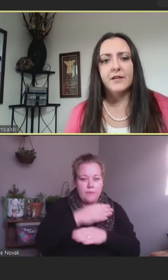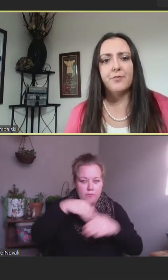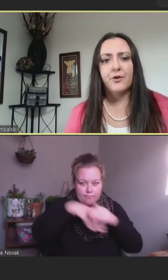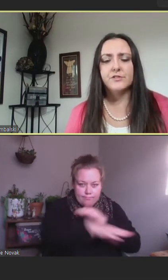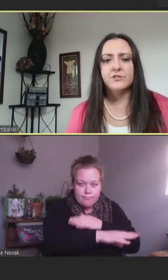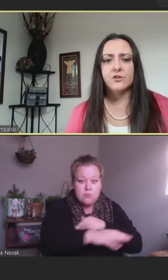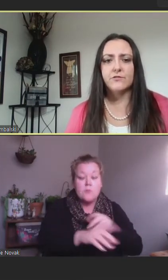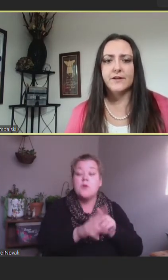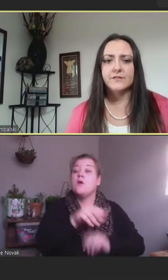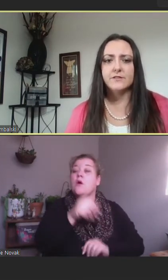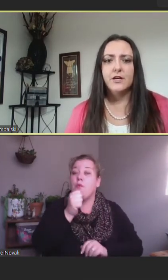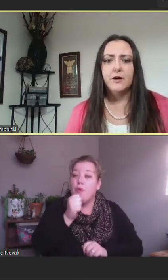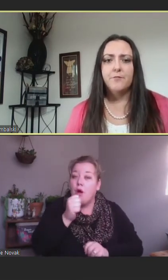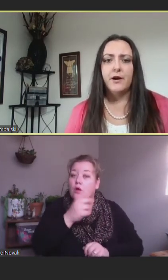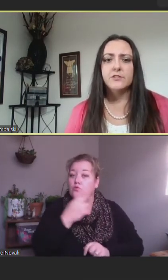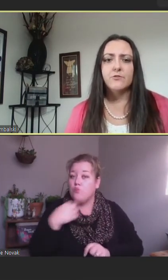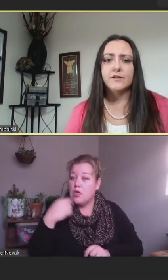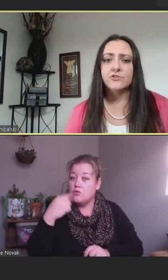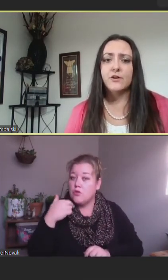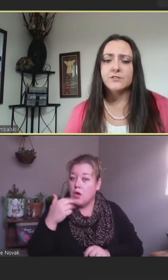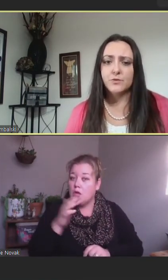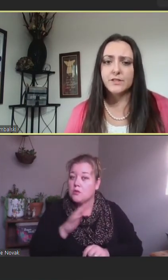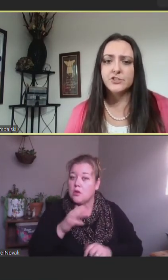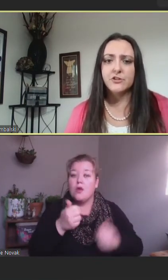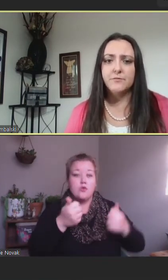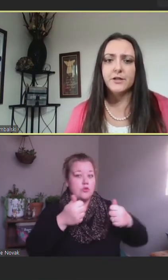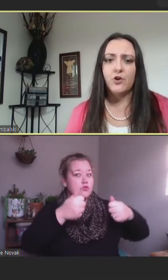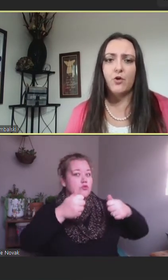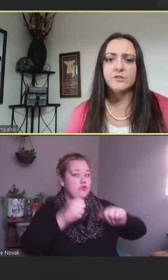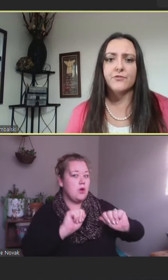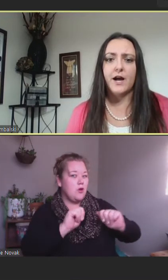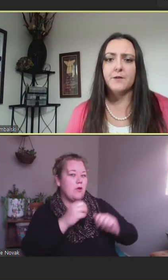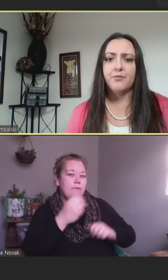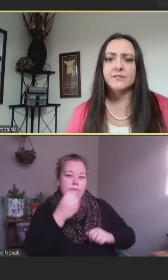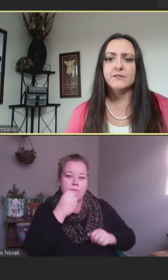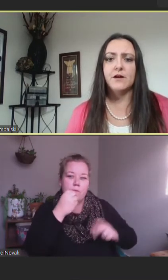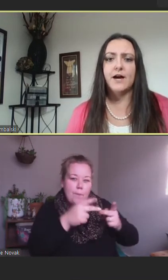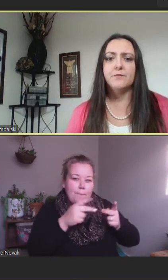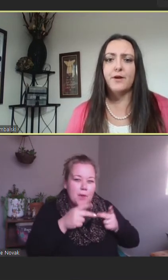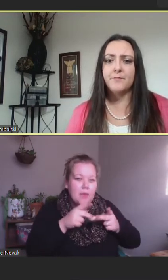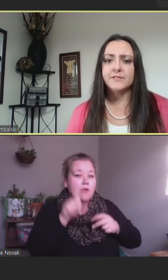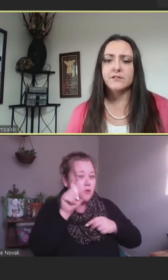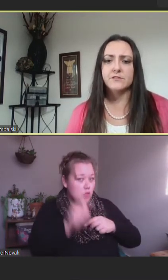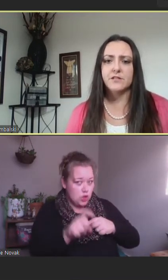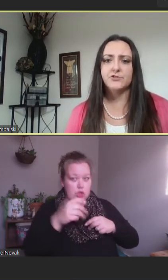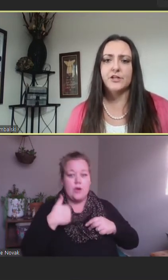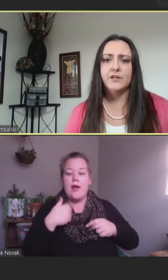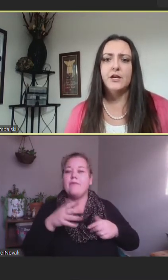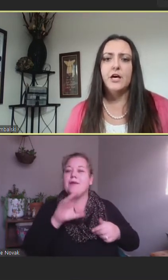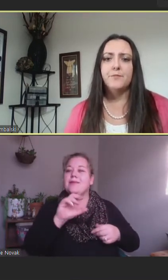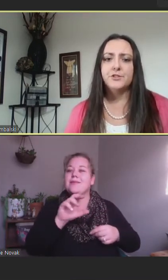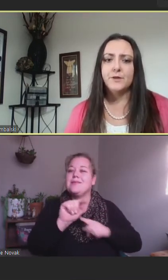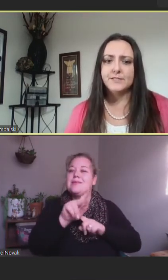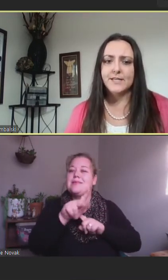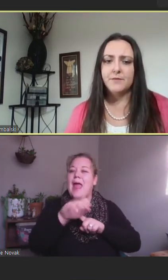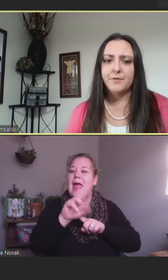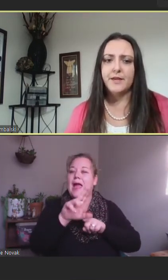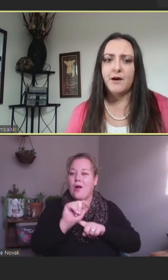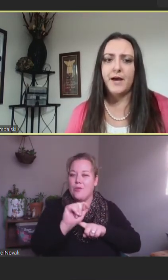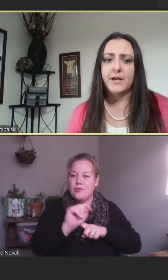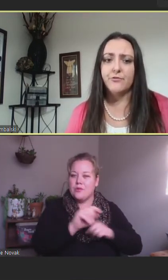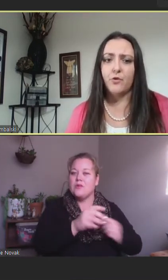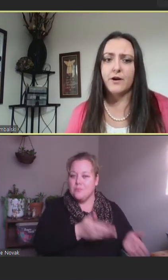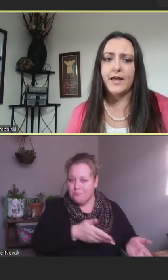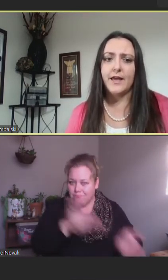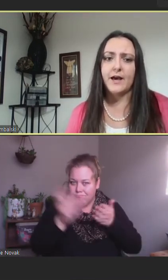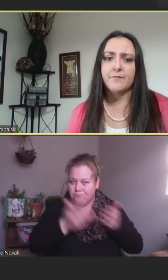than in-person service. Bars and restaurants really should be closed for on-premise consumption between 10 p.m.